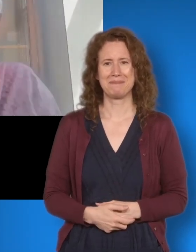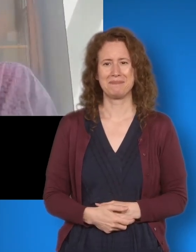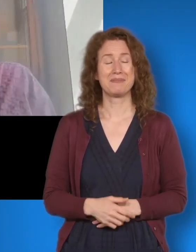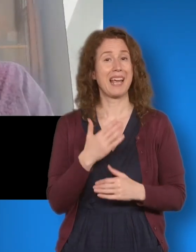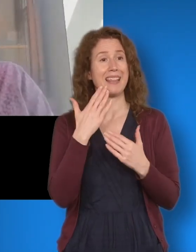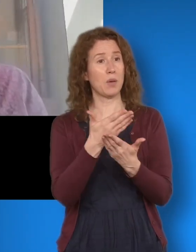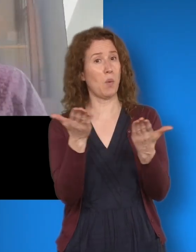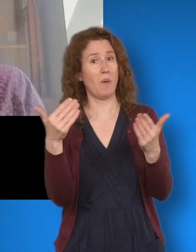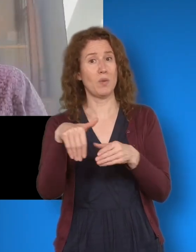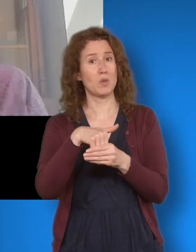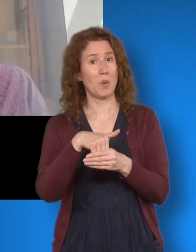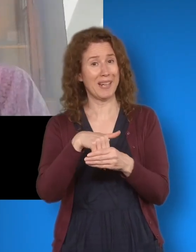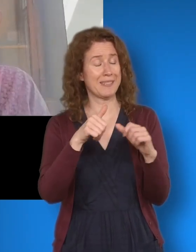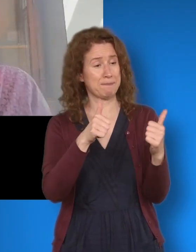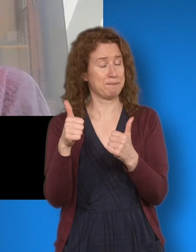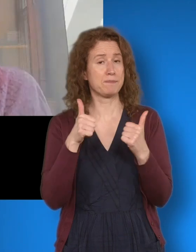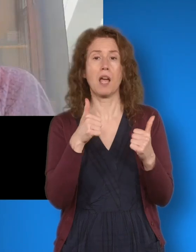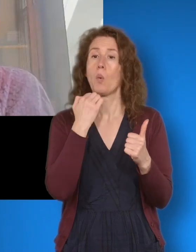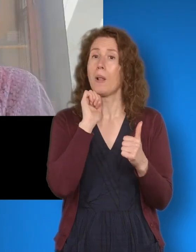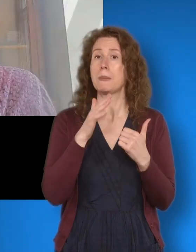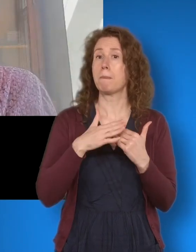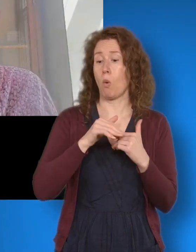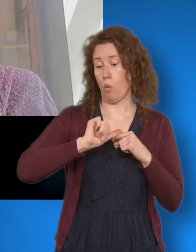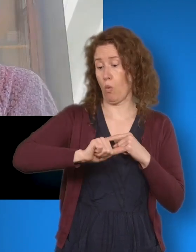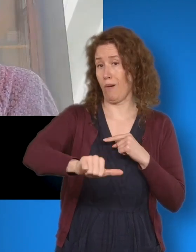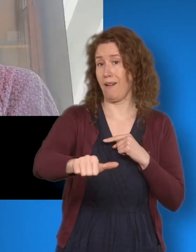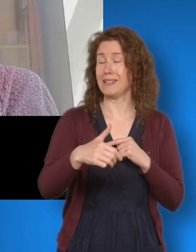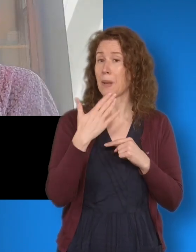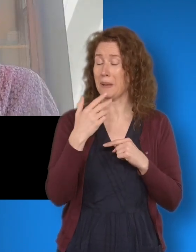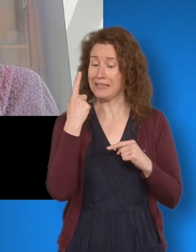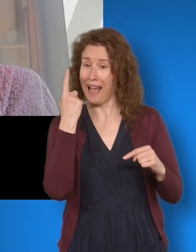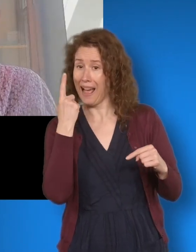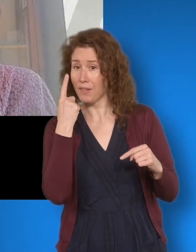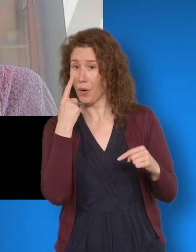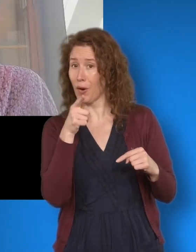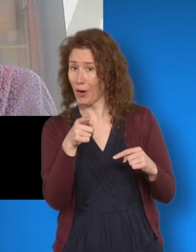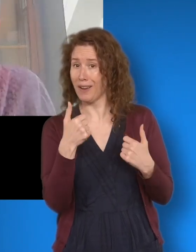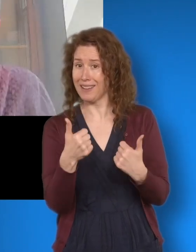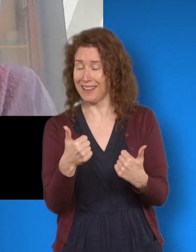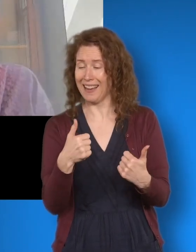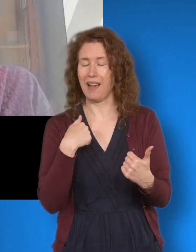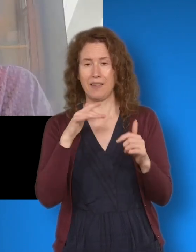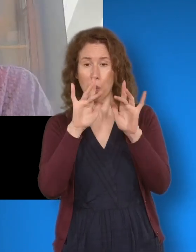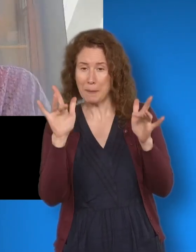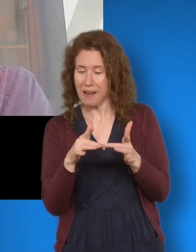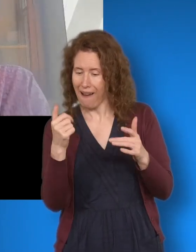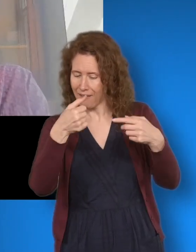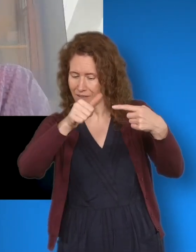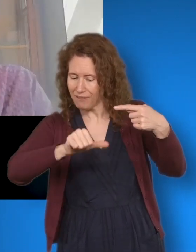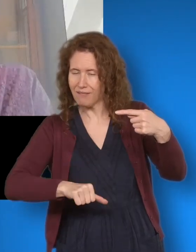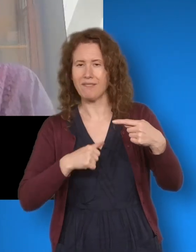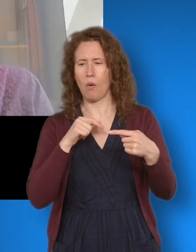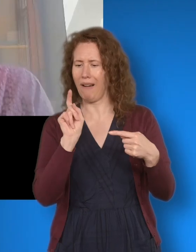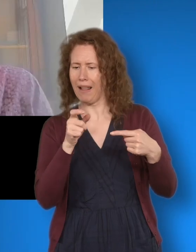And thank you everyone for joining us. There'll be some more seminars coming. Please do keep updated by looking at the website, receiving